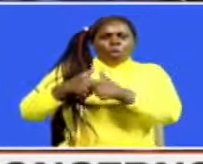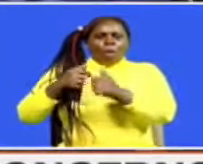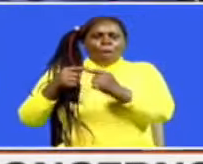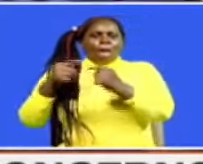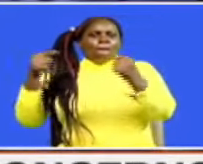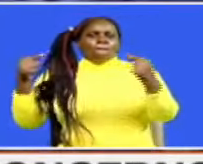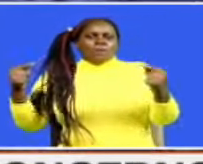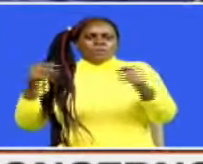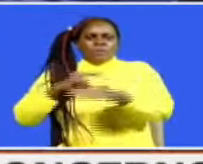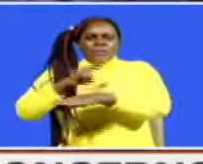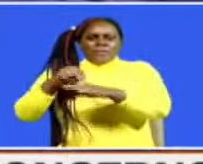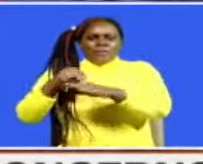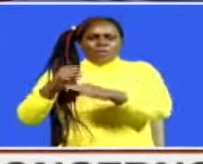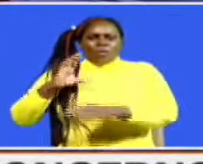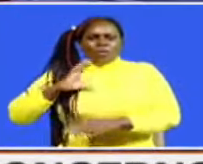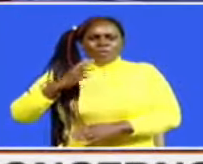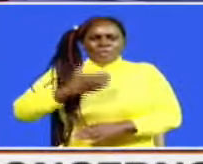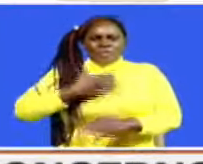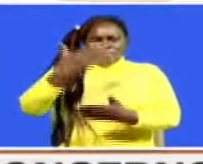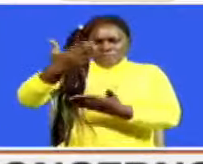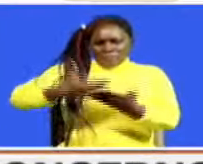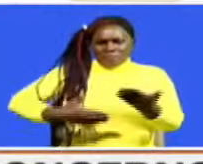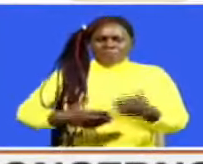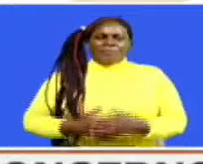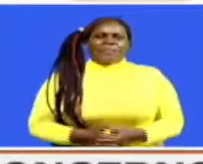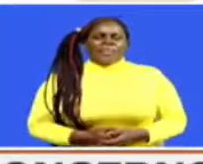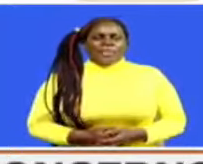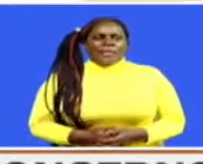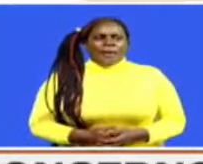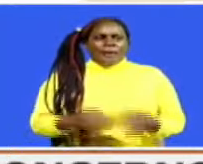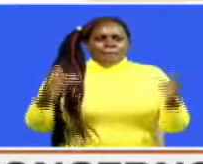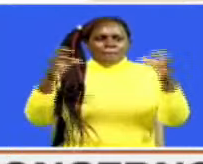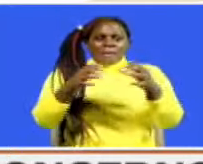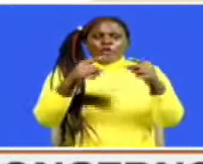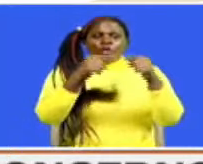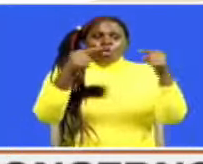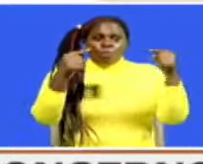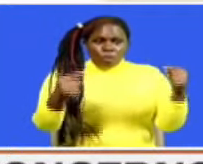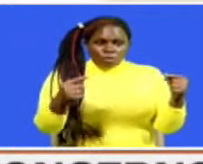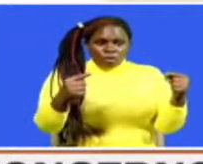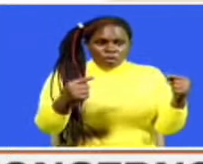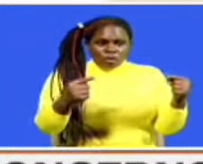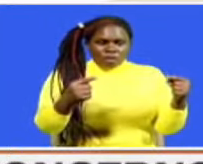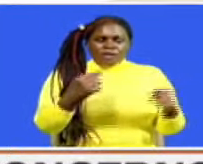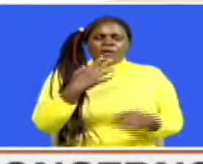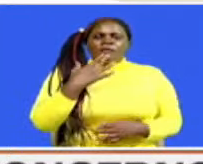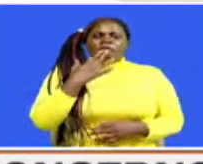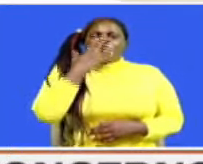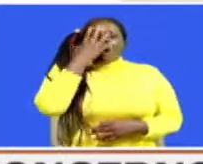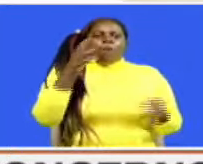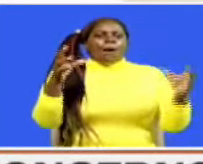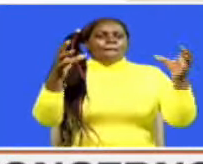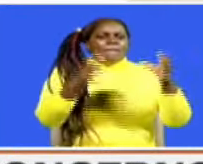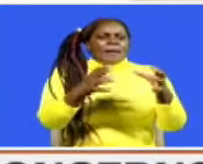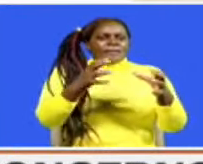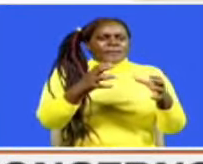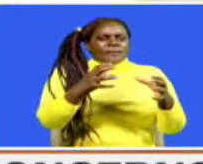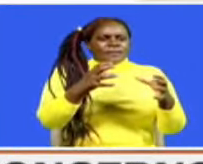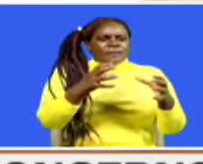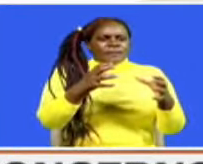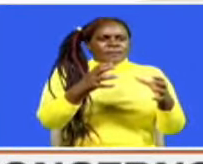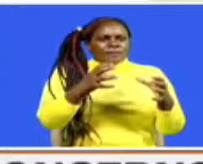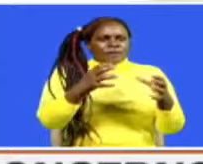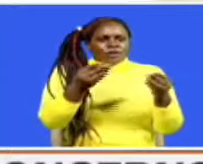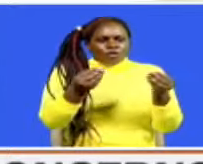the National Dialogue Committee NADCO report. Among parties that have publicly rejected the report for failing to